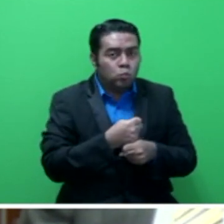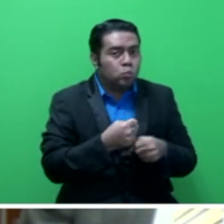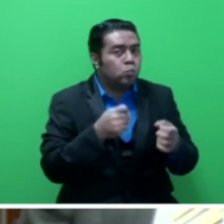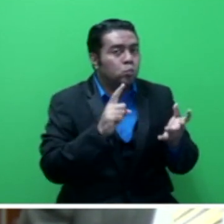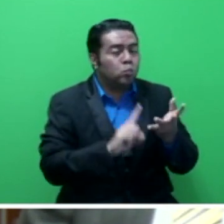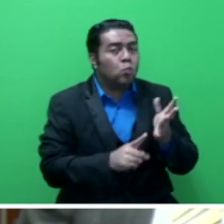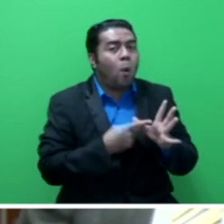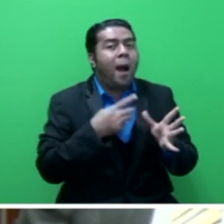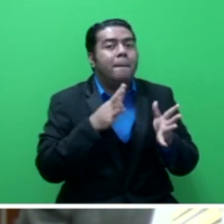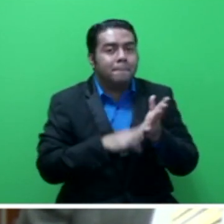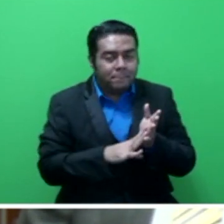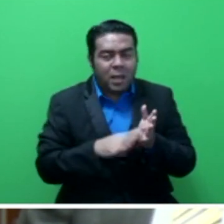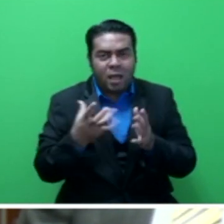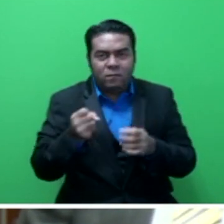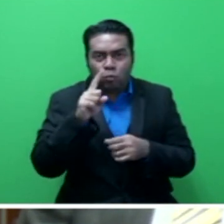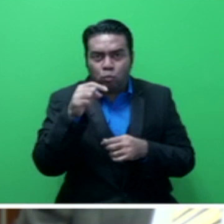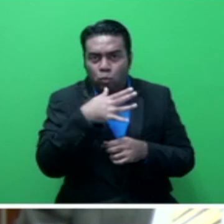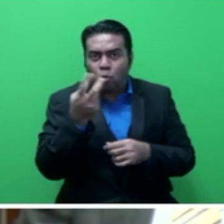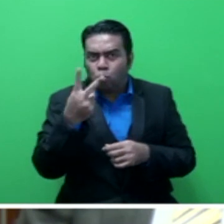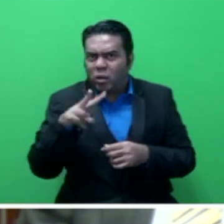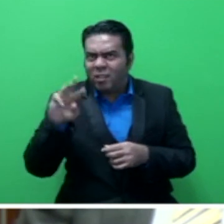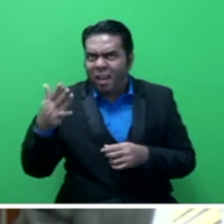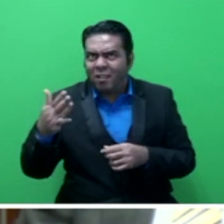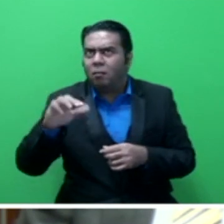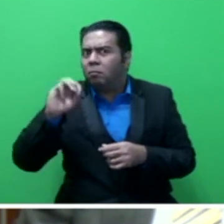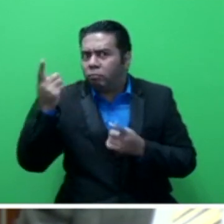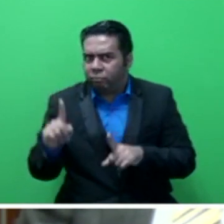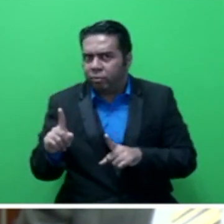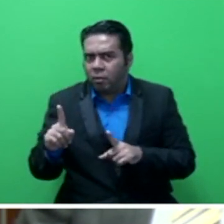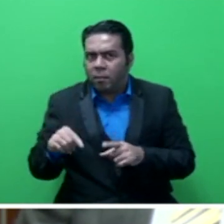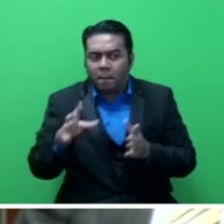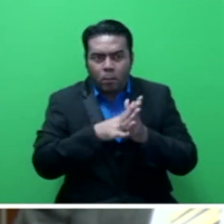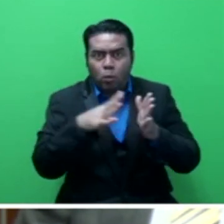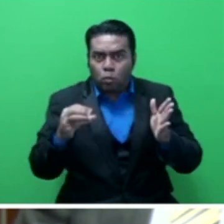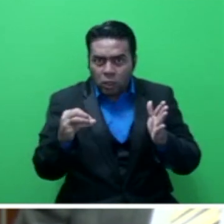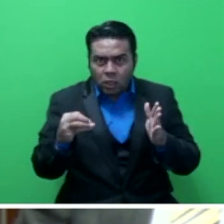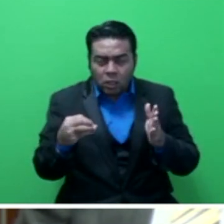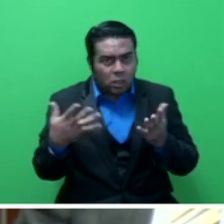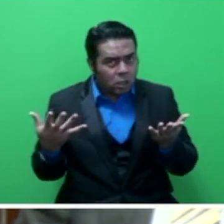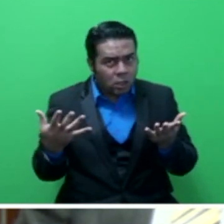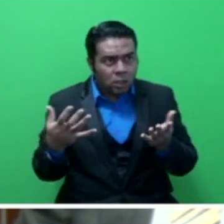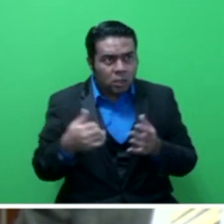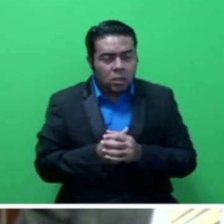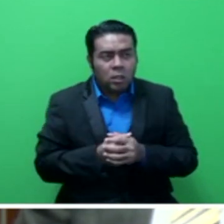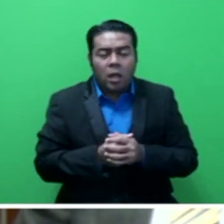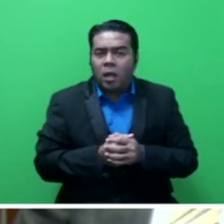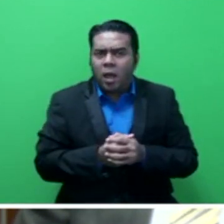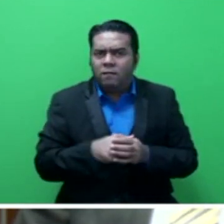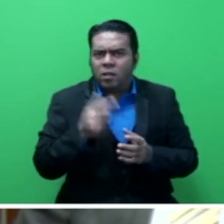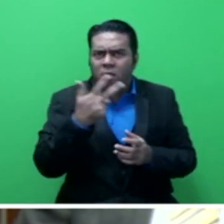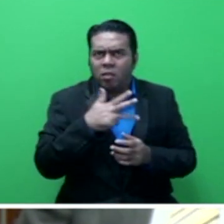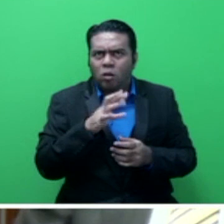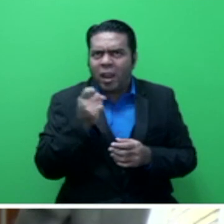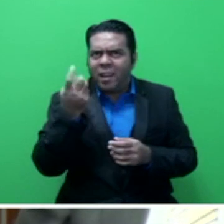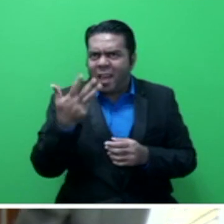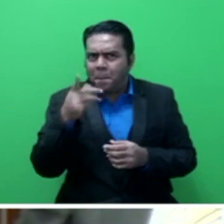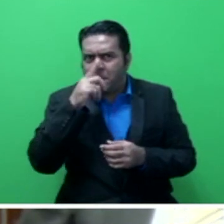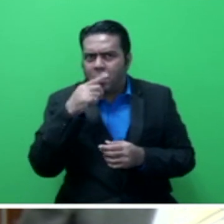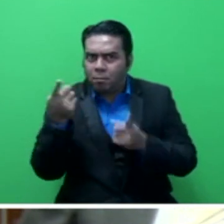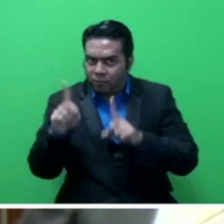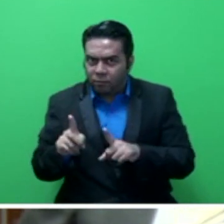and 129 deaths. Papua New Guinea with over 800 cases and 9 deaths. Honorable Speaker, in